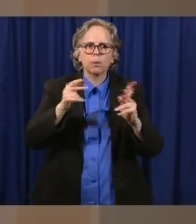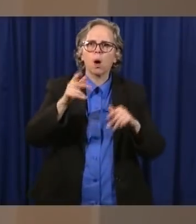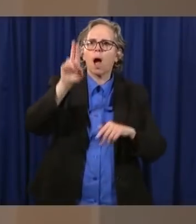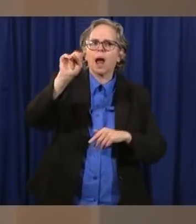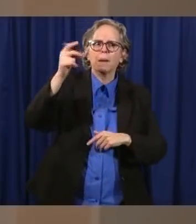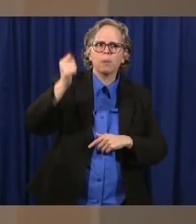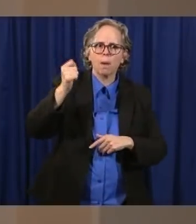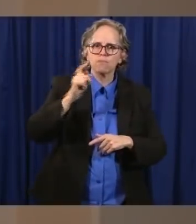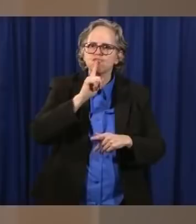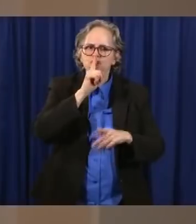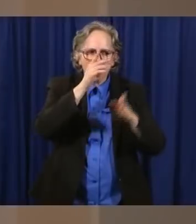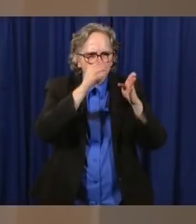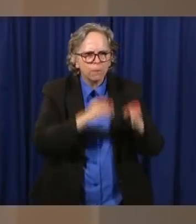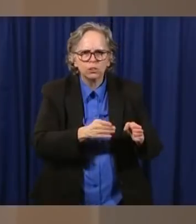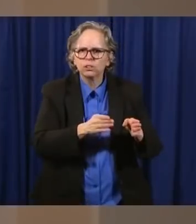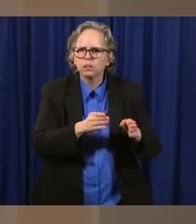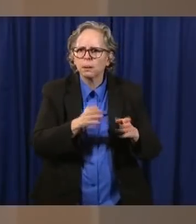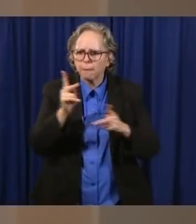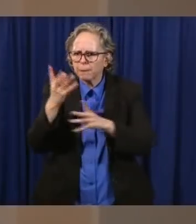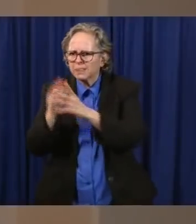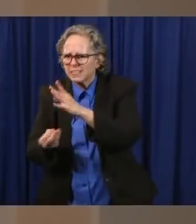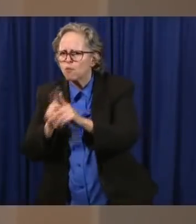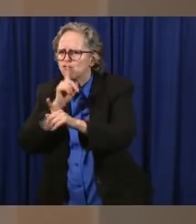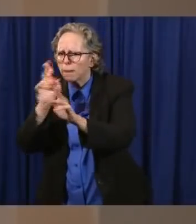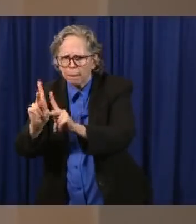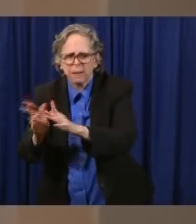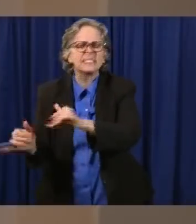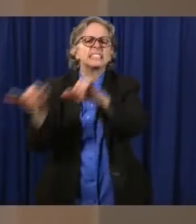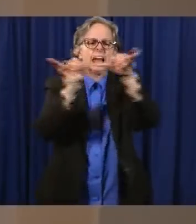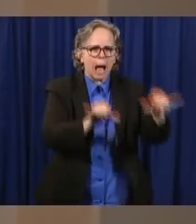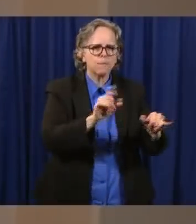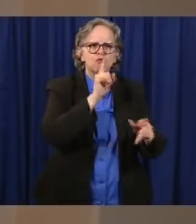has real challenges, and we are trying to help them.